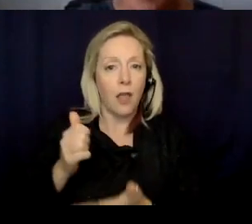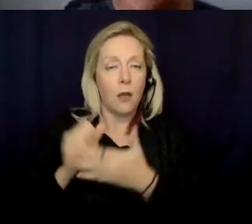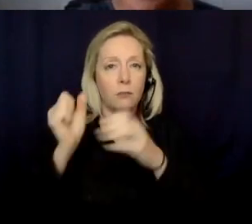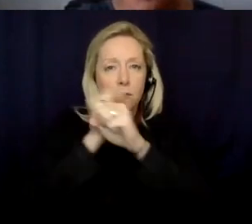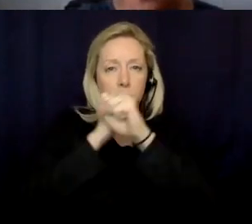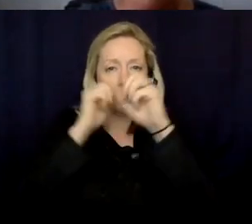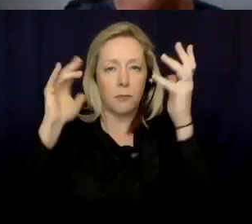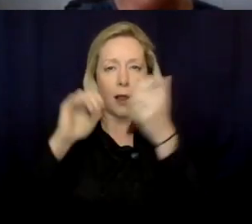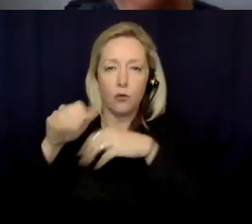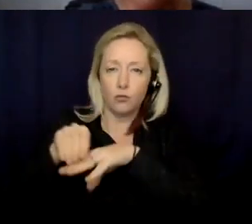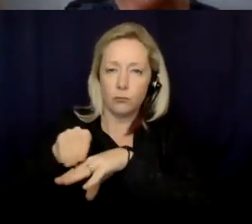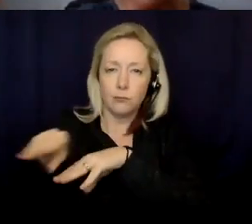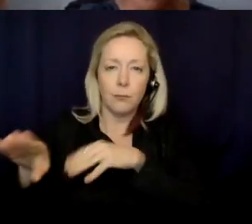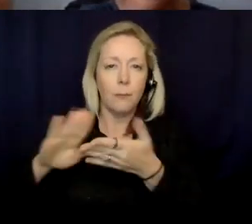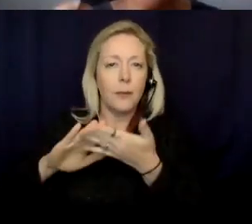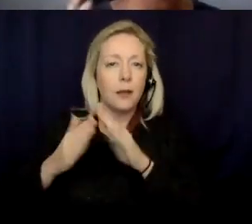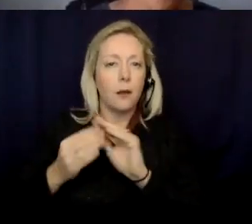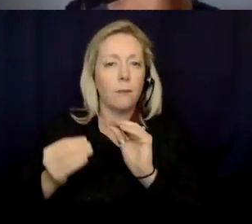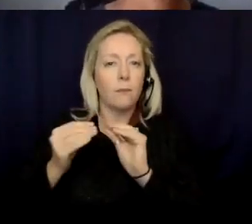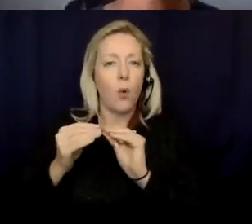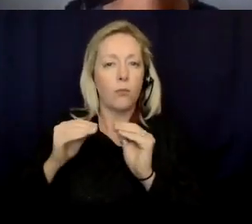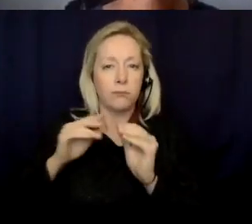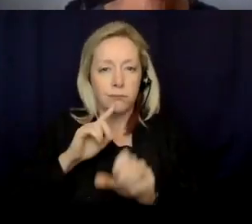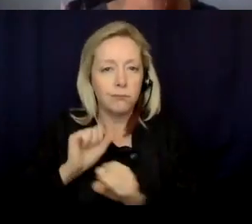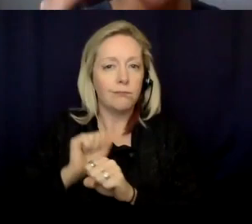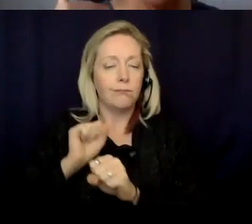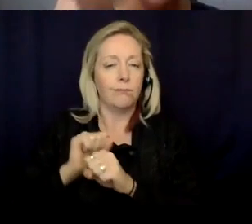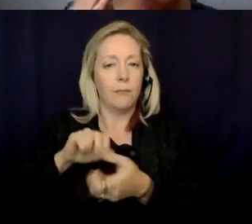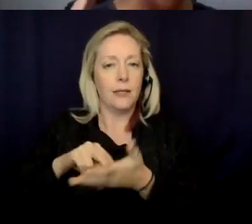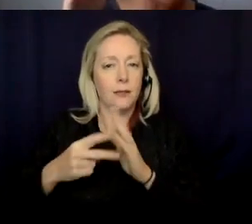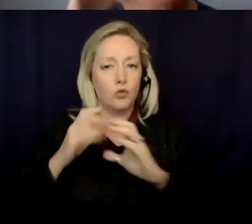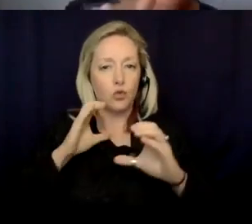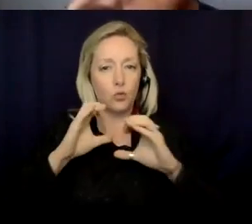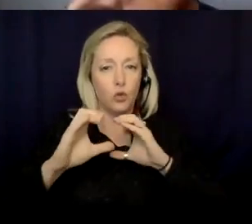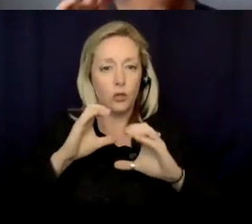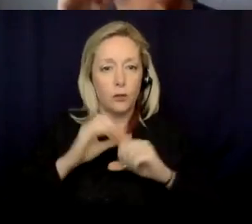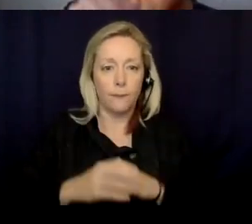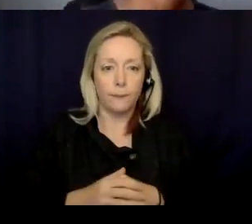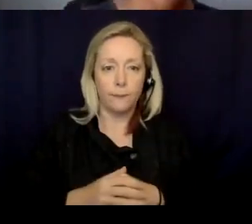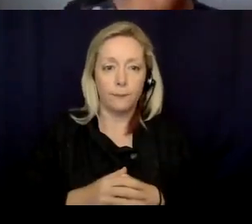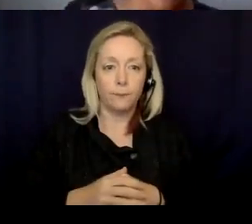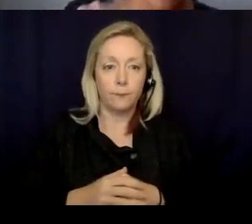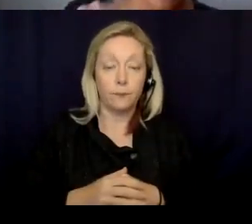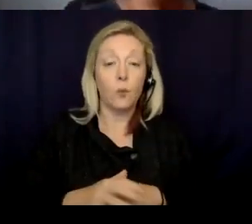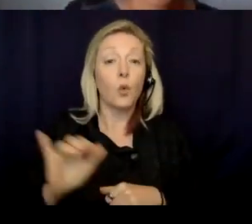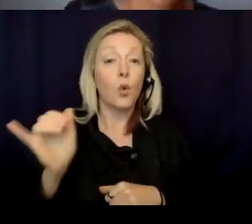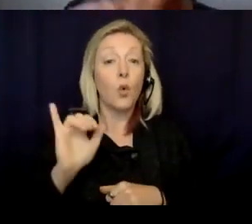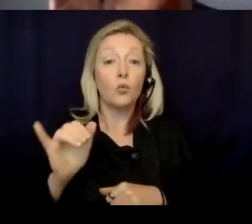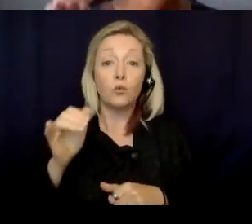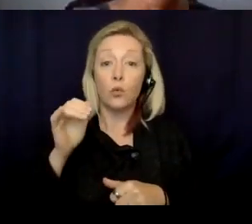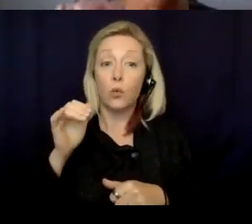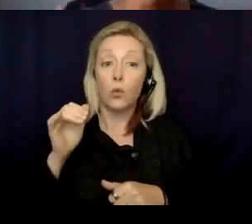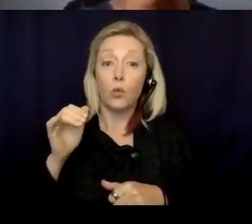more intentional. So we also have to remember that we've got to pump it in receptively before we